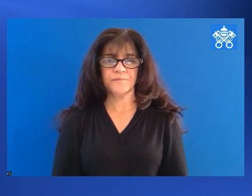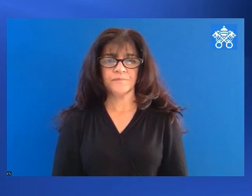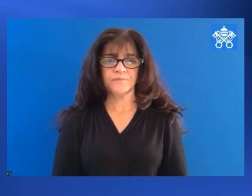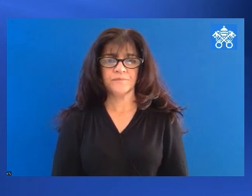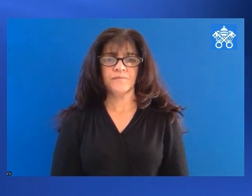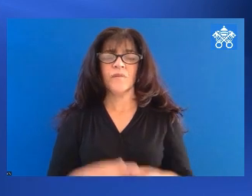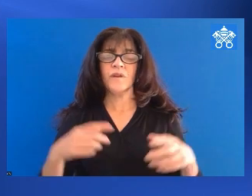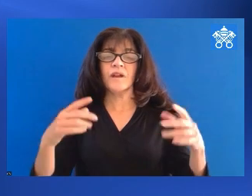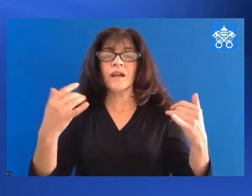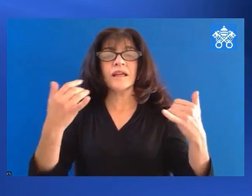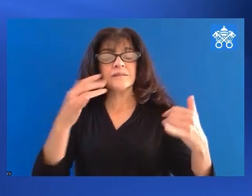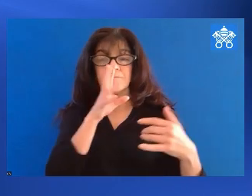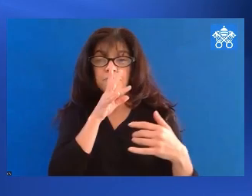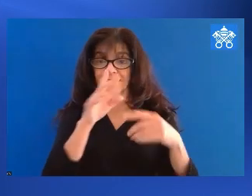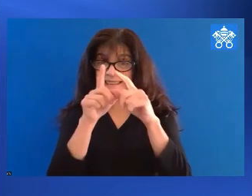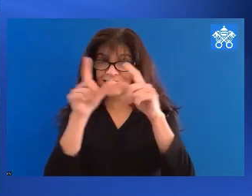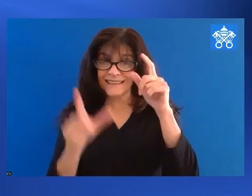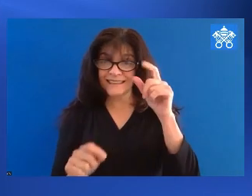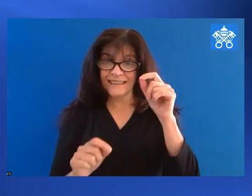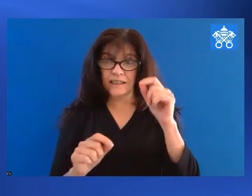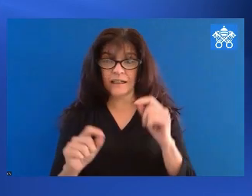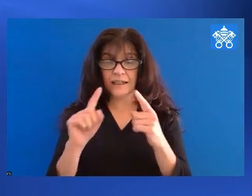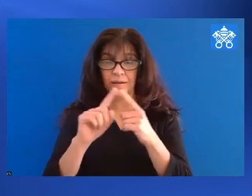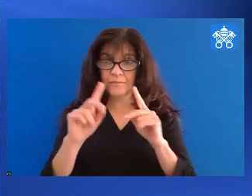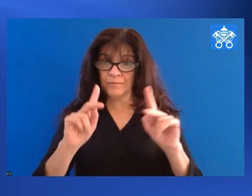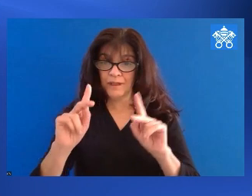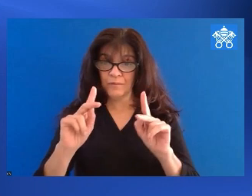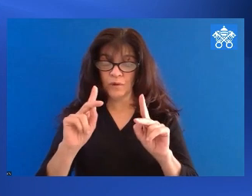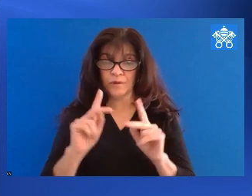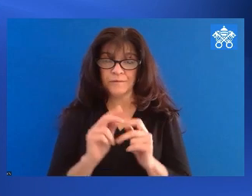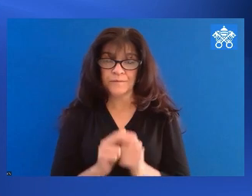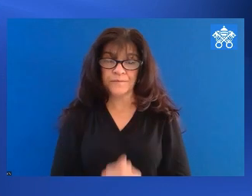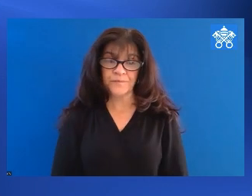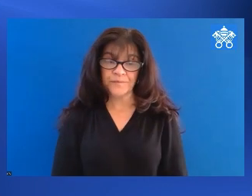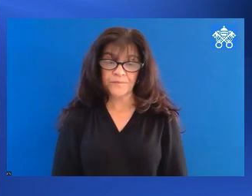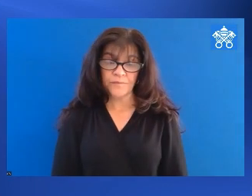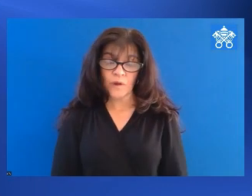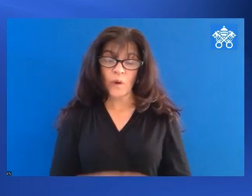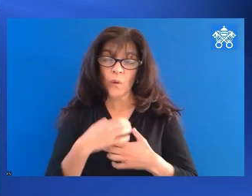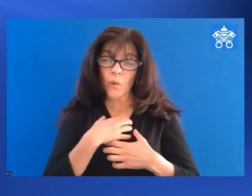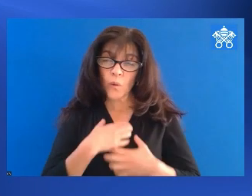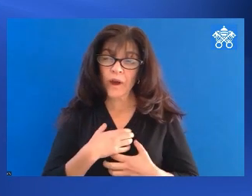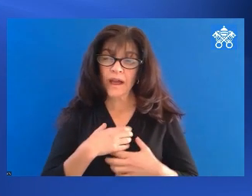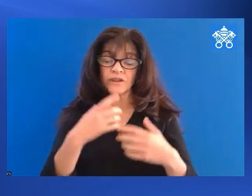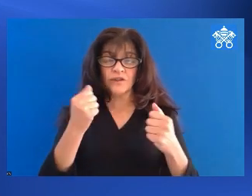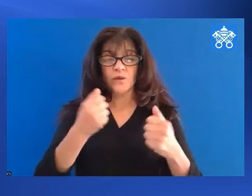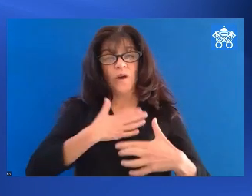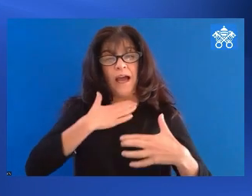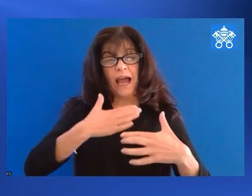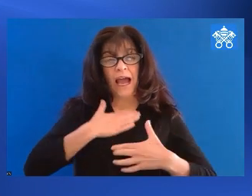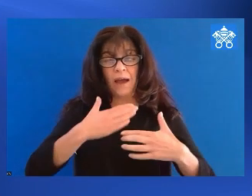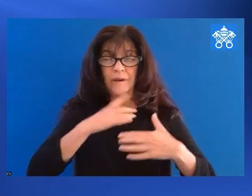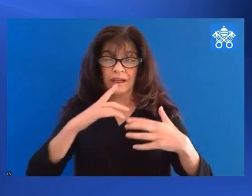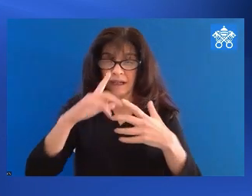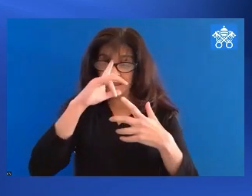Santo Padre, i fedeli di lingua italiana desiderano esprimerle filiale affetto e sincera fedeltà e pregano